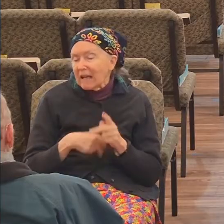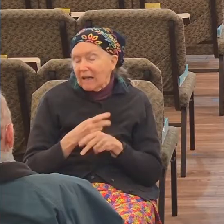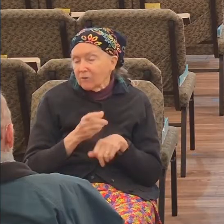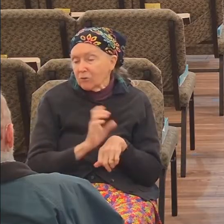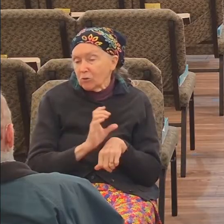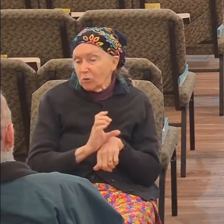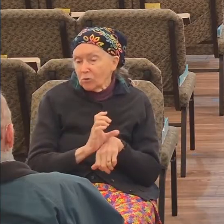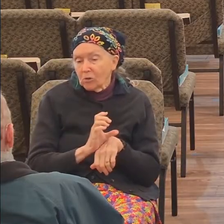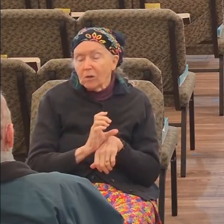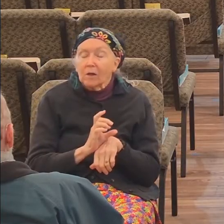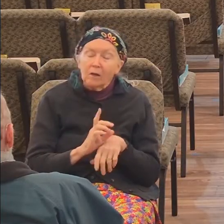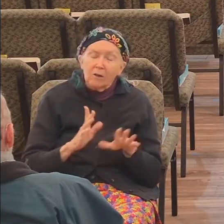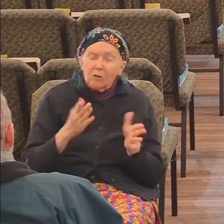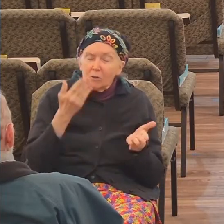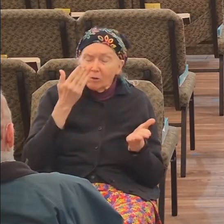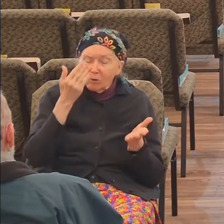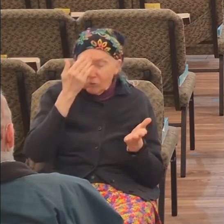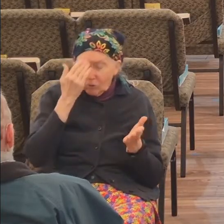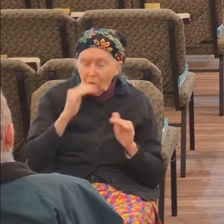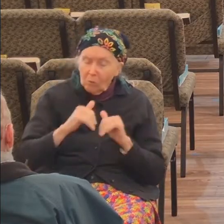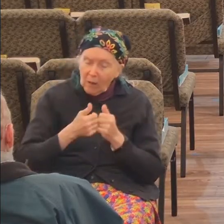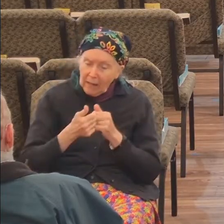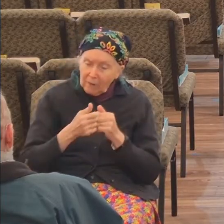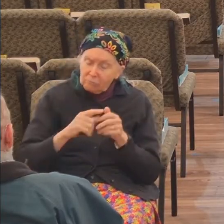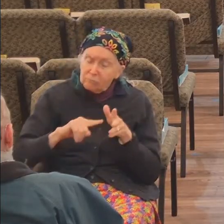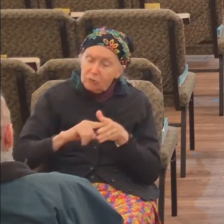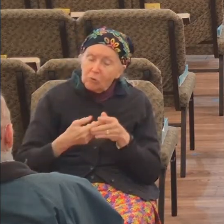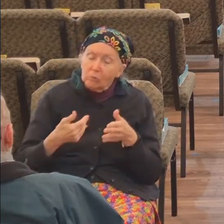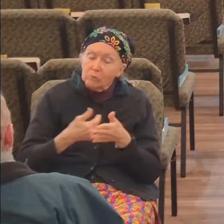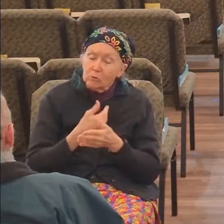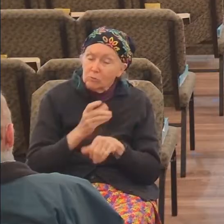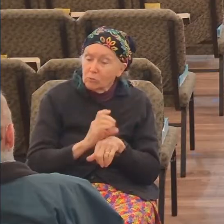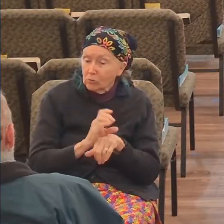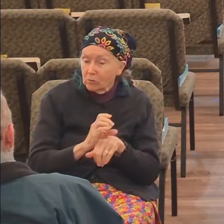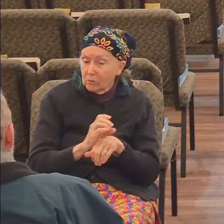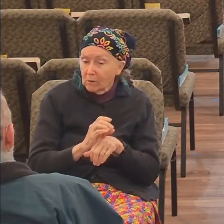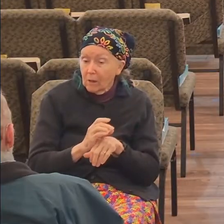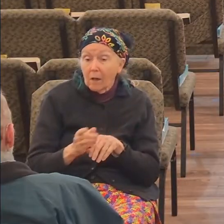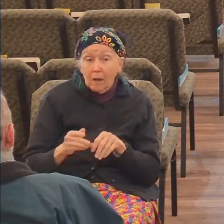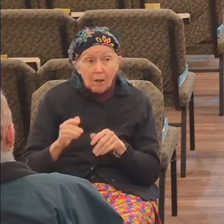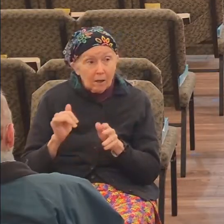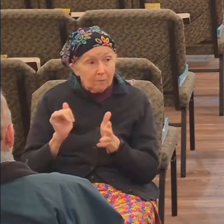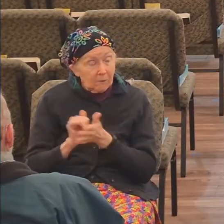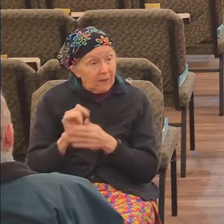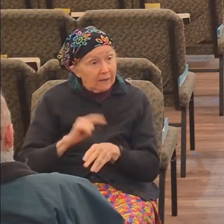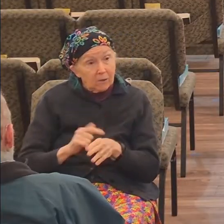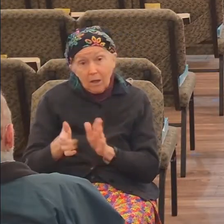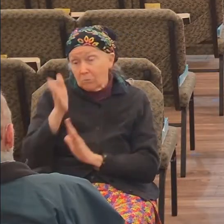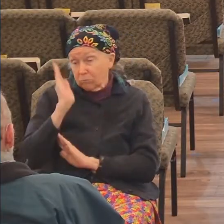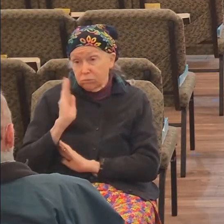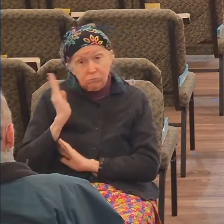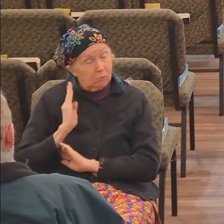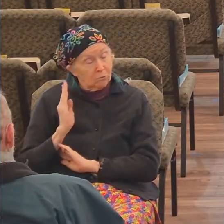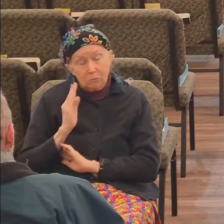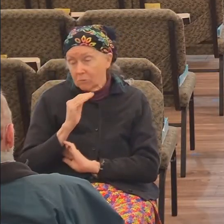like to plant churches, right? In the first century, wasn't like this,